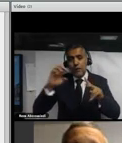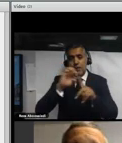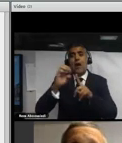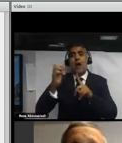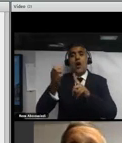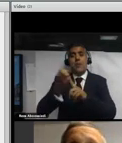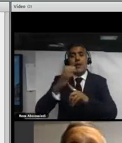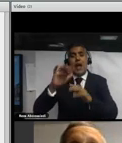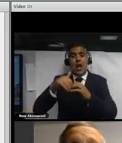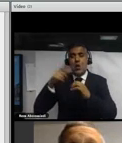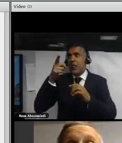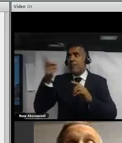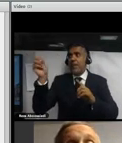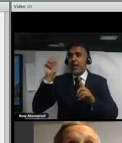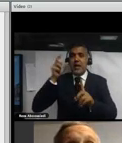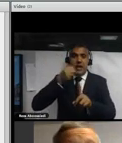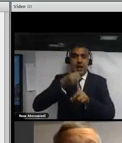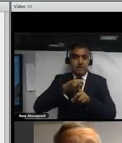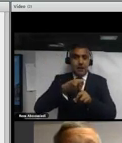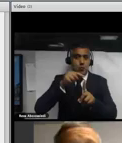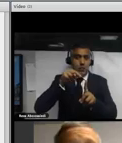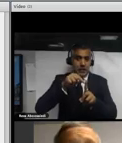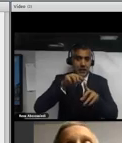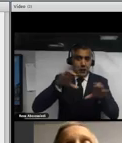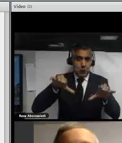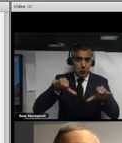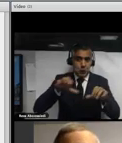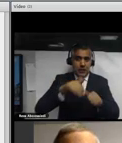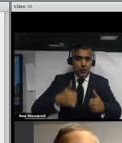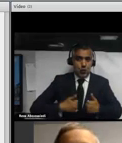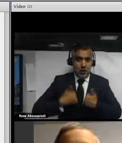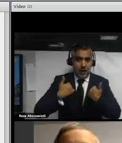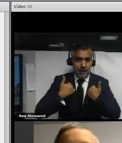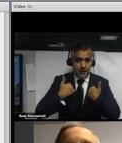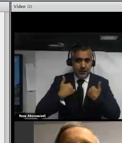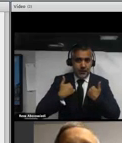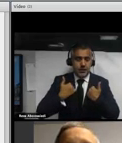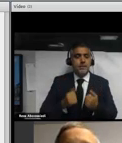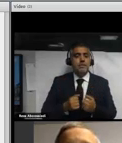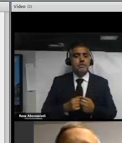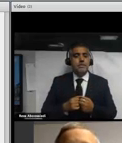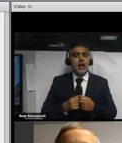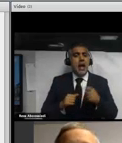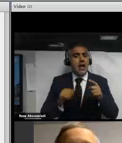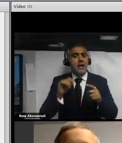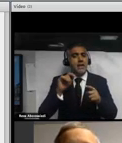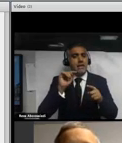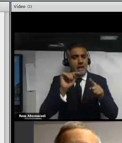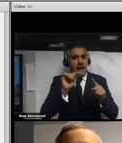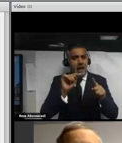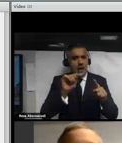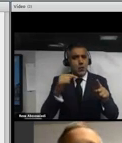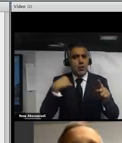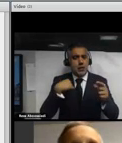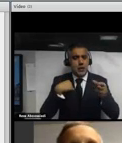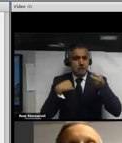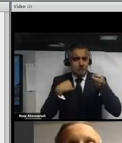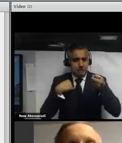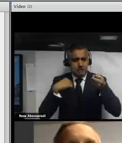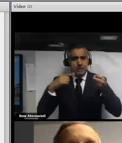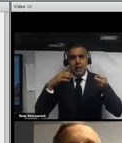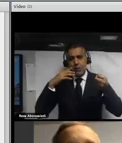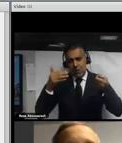are impacting the things they can do with their life. And we're going to come back to this theme as we now head into